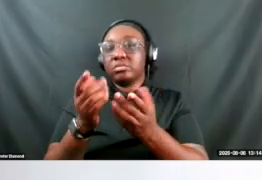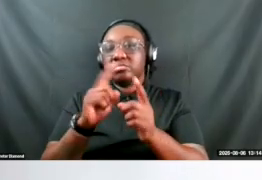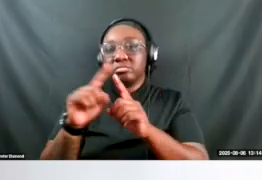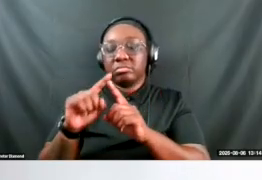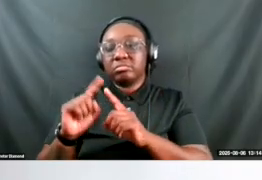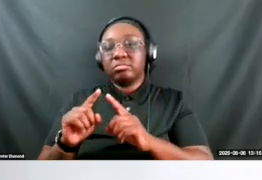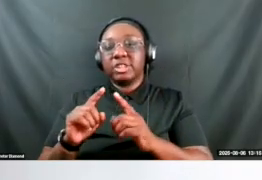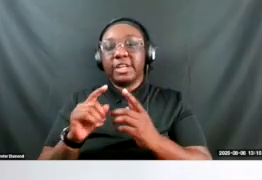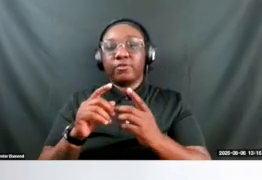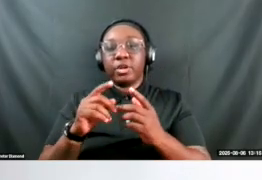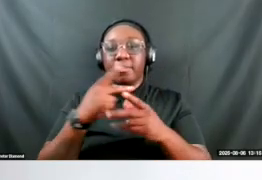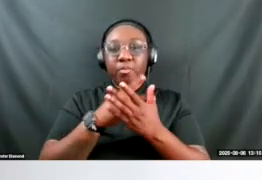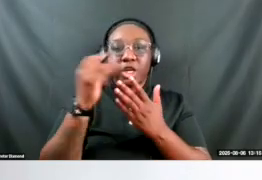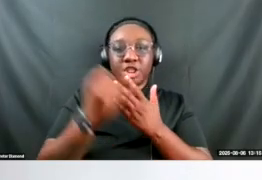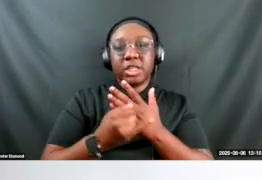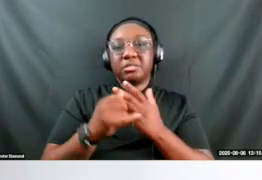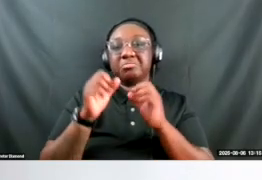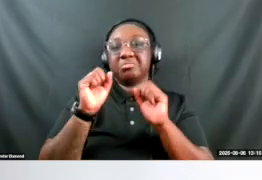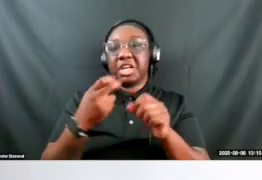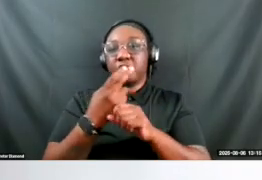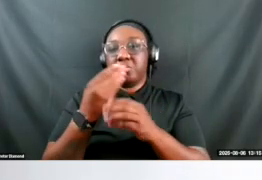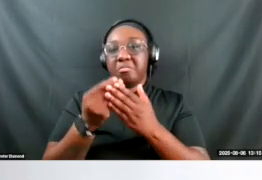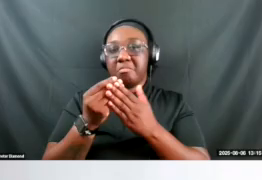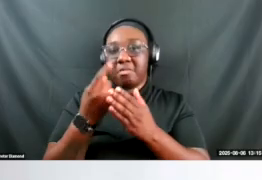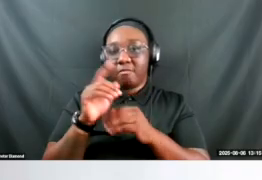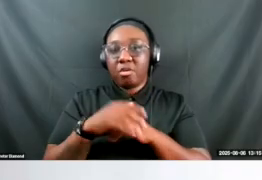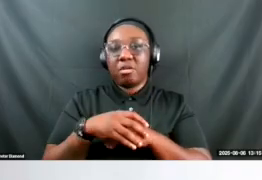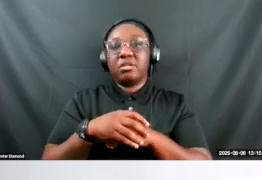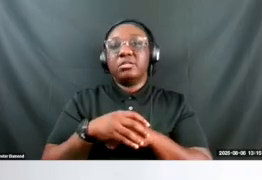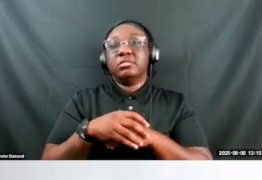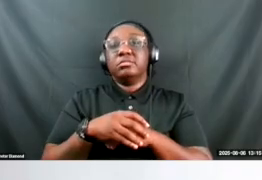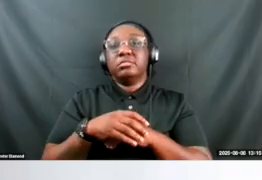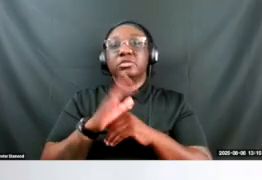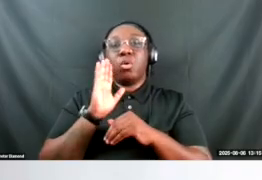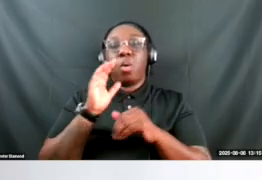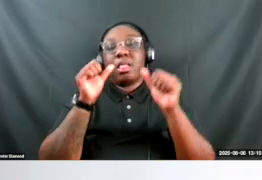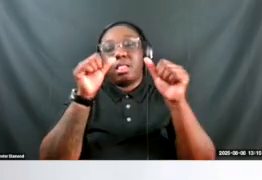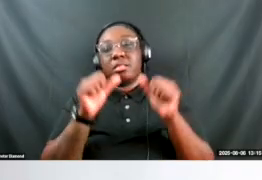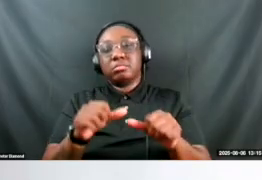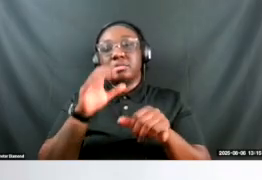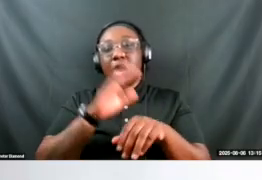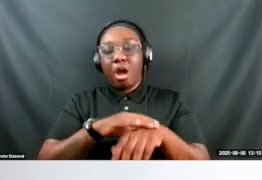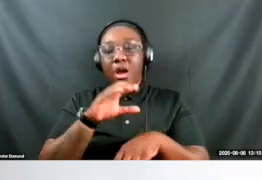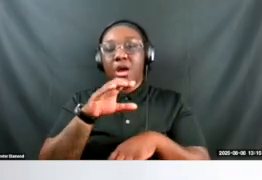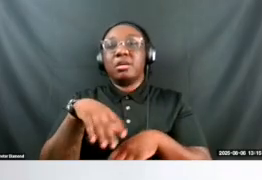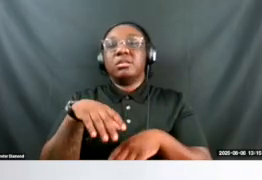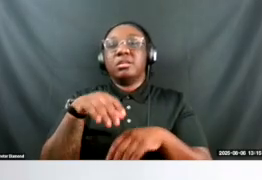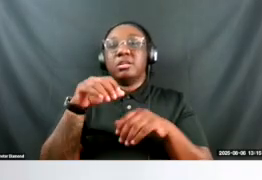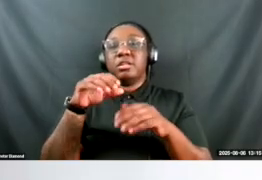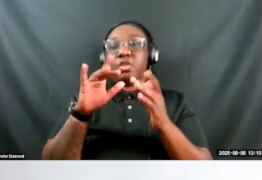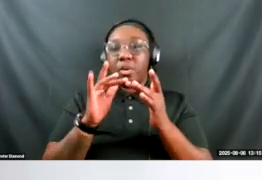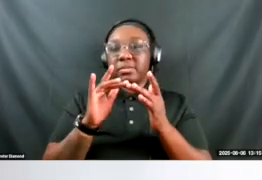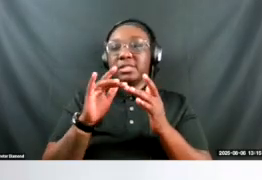for different projects. Staff write the proposed funding plan and post it to the website on October 10th, when interested parties will have